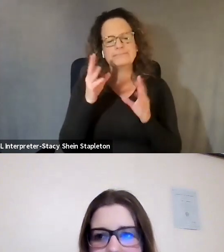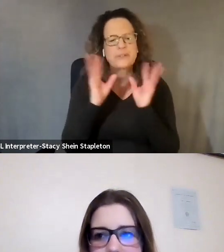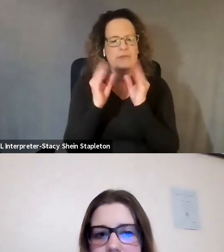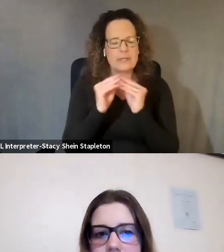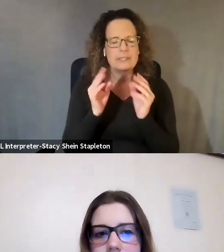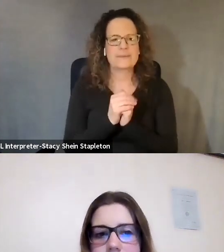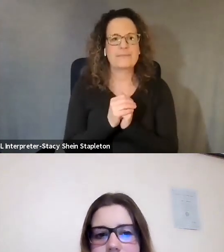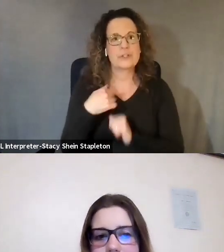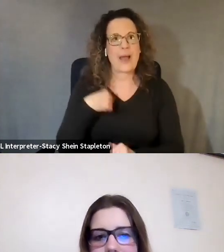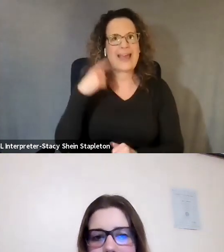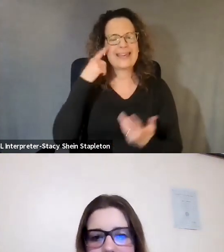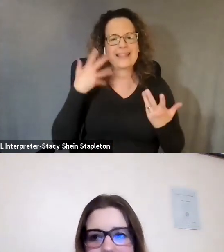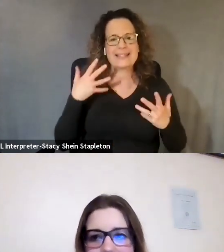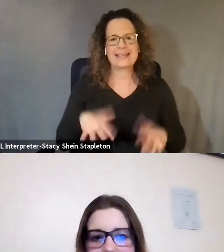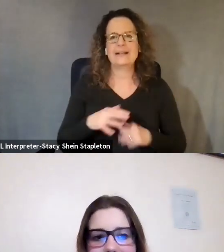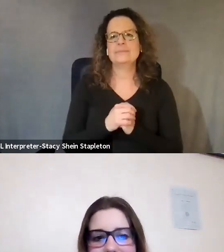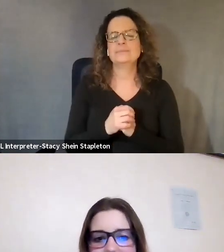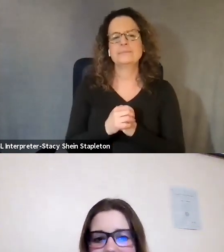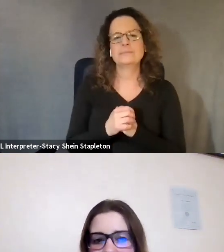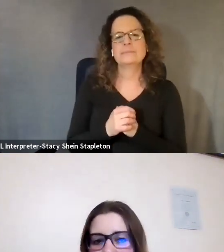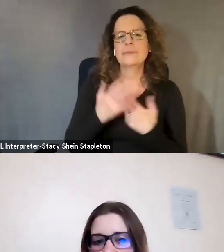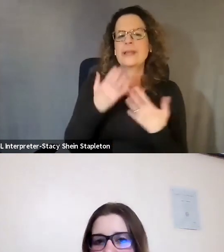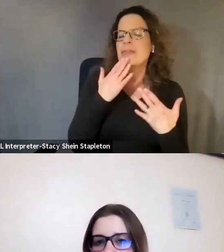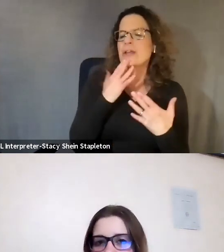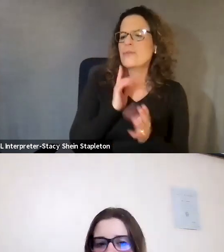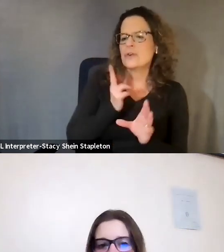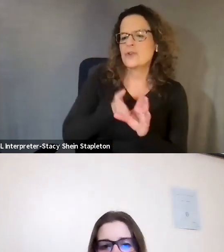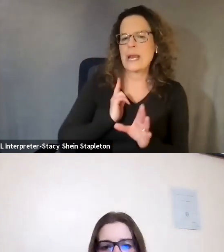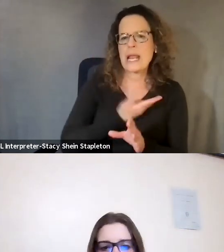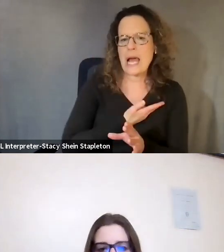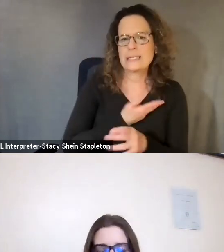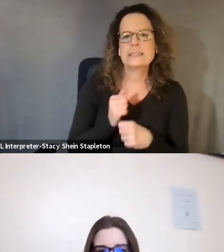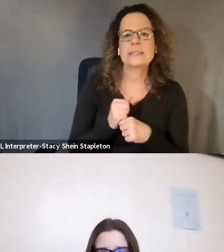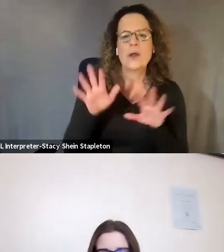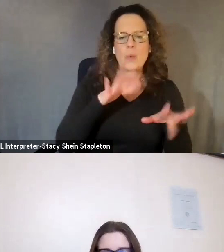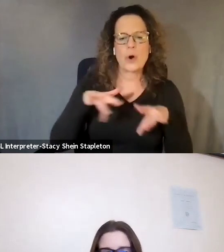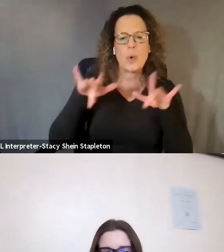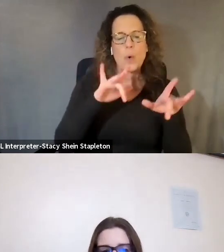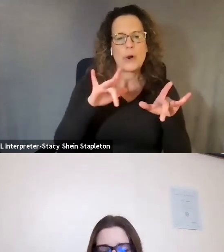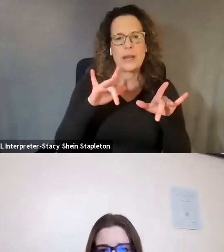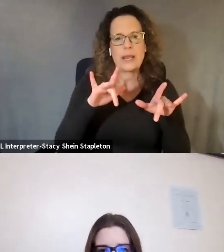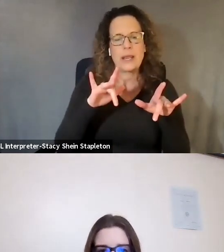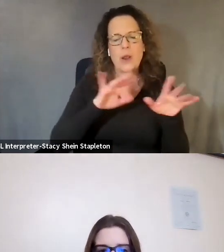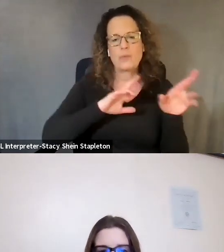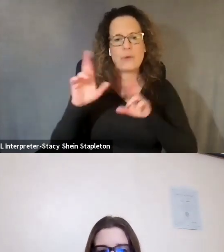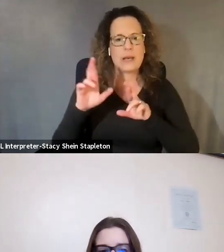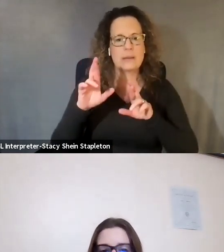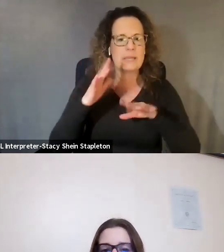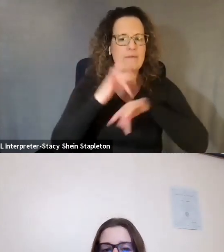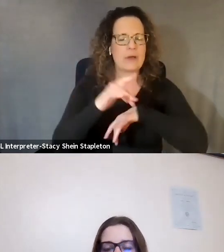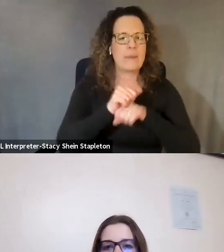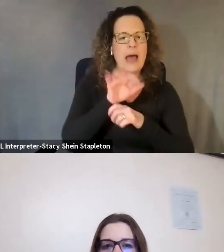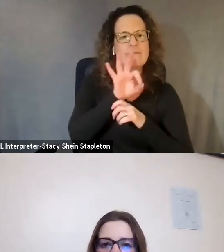think that's it. Awesome. Thank you so much for joining us. A recording of tonight's program will be readily available on